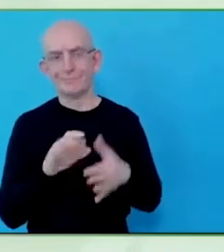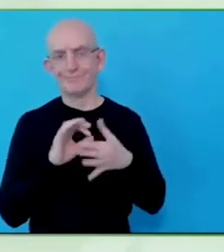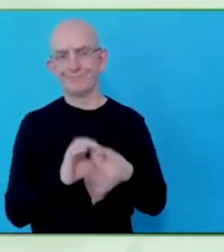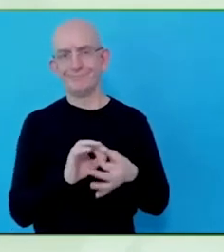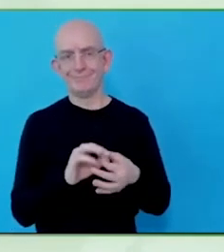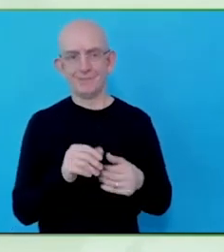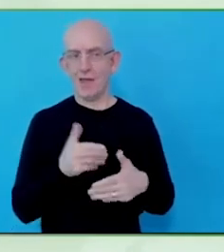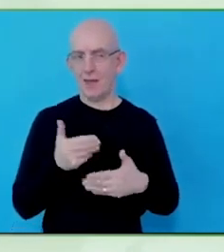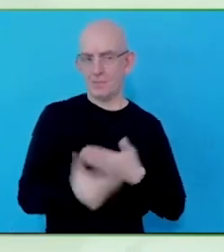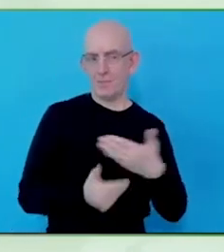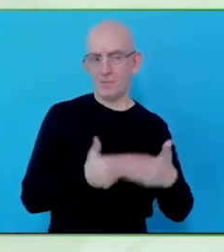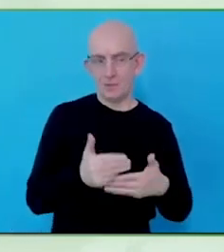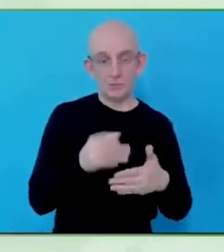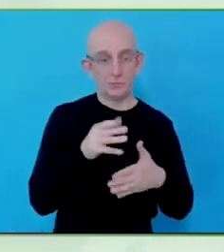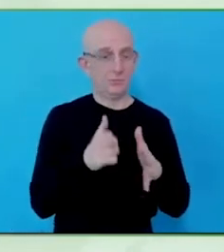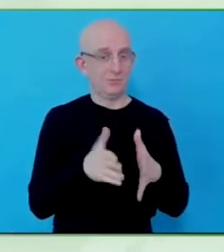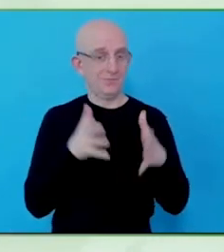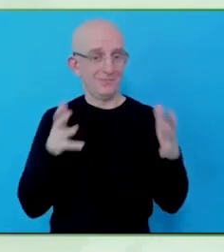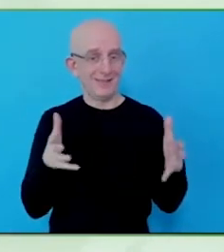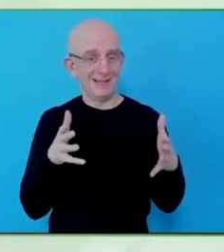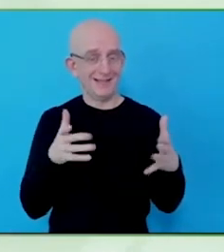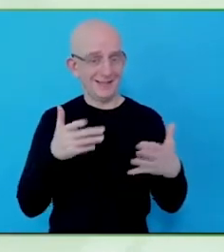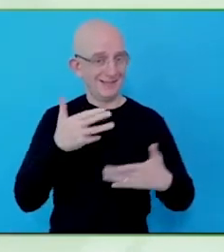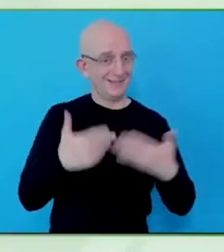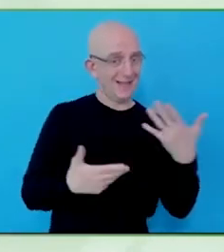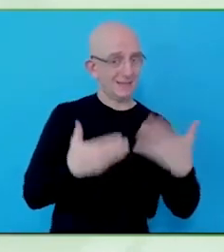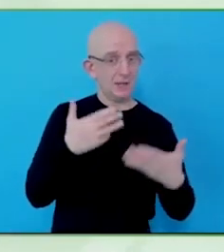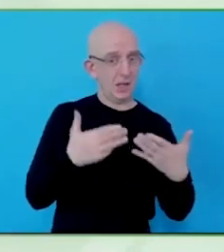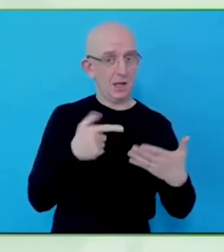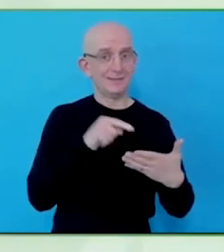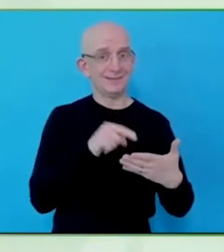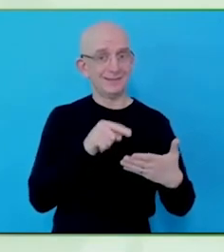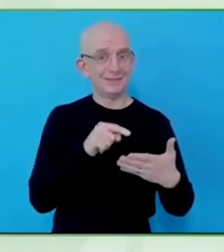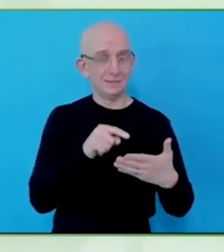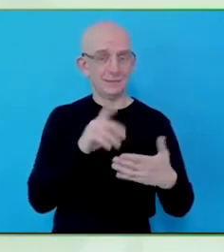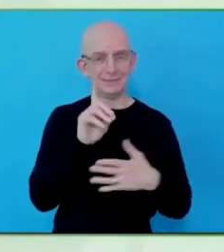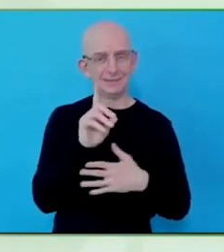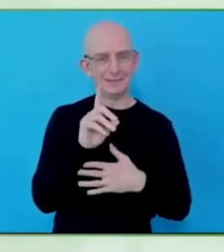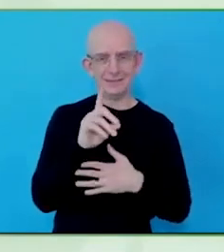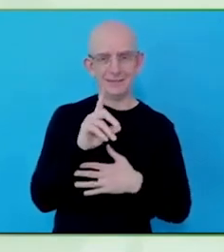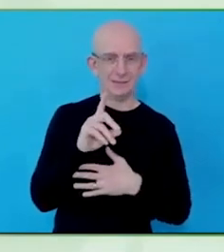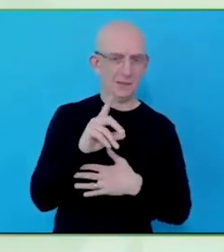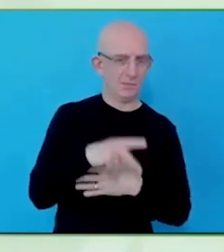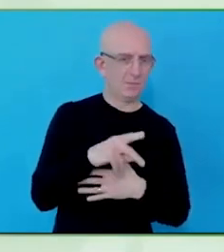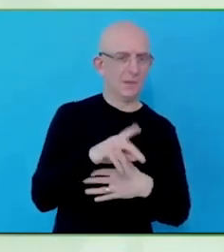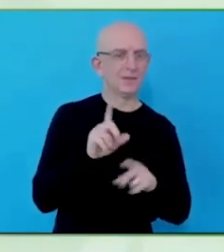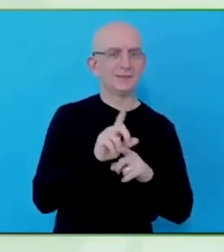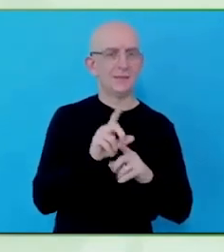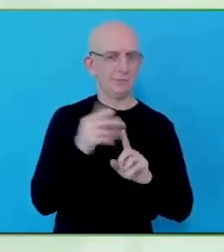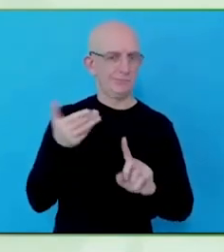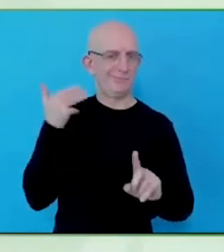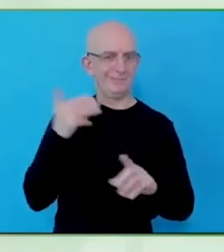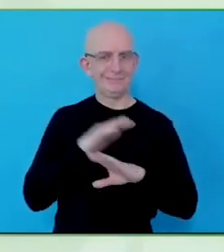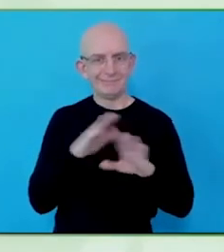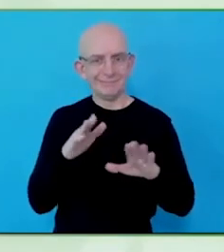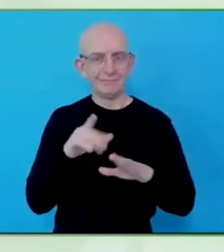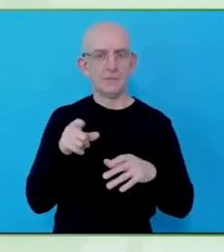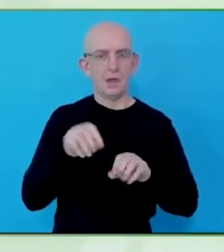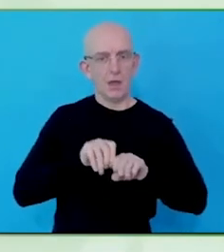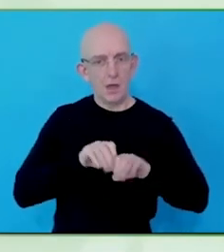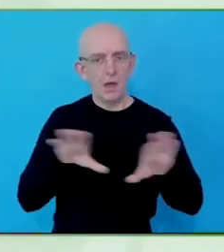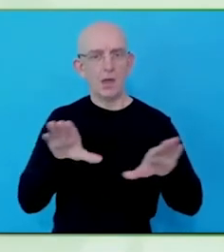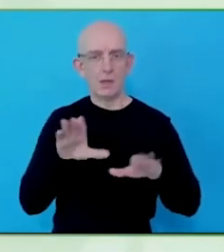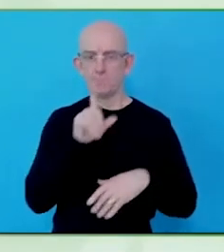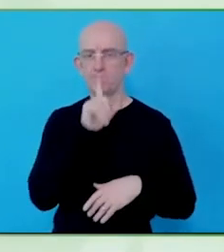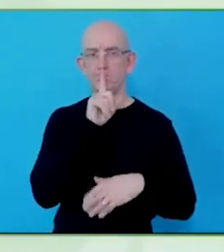Well, we don't know, because it enters into force 2025, right? But hugely important for us, as industry